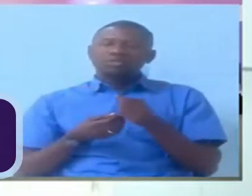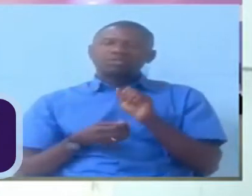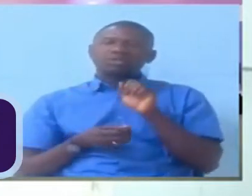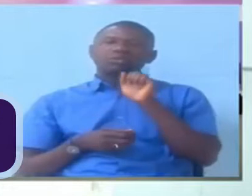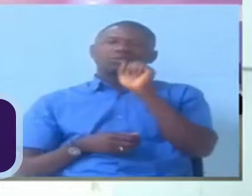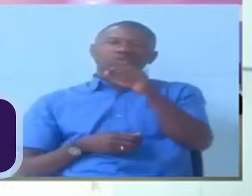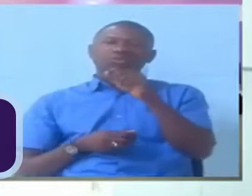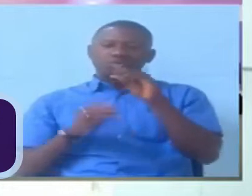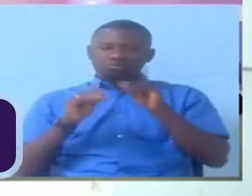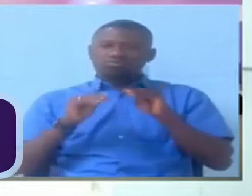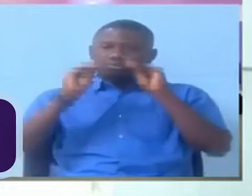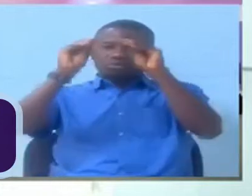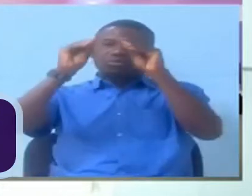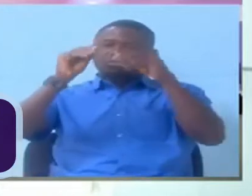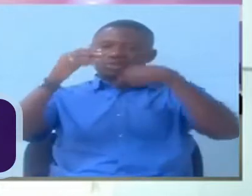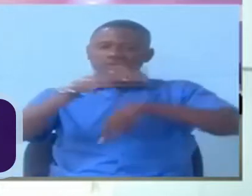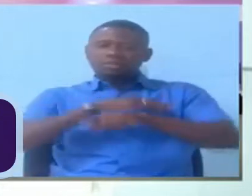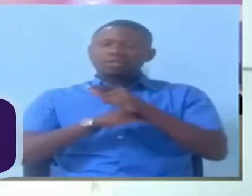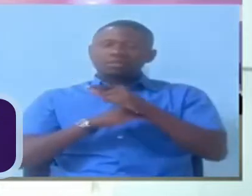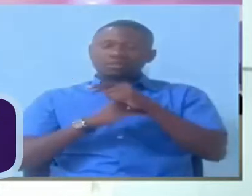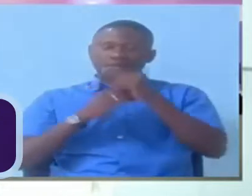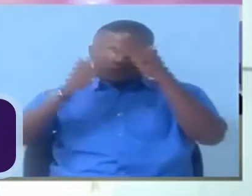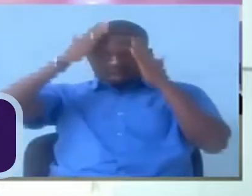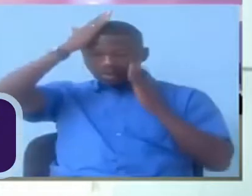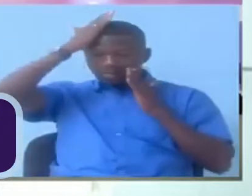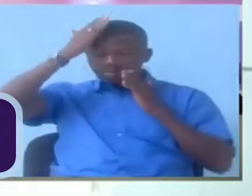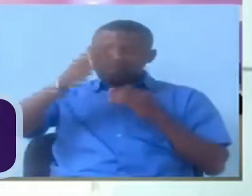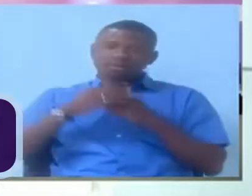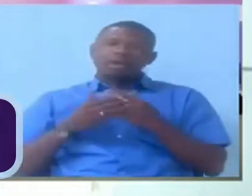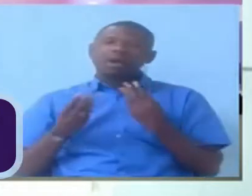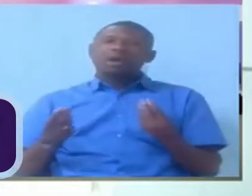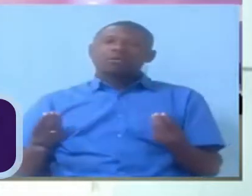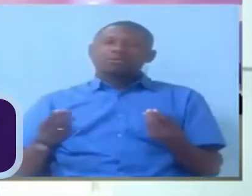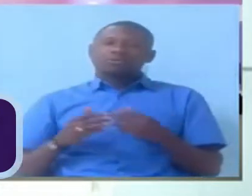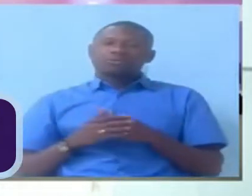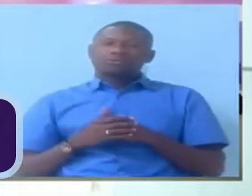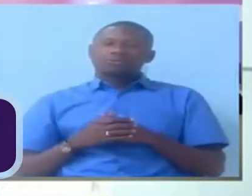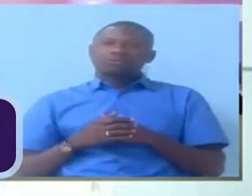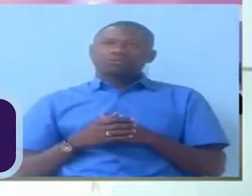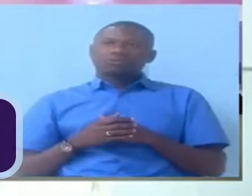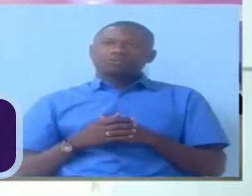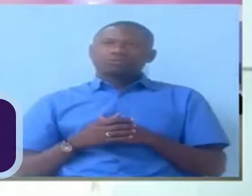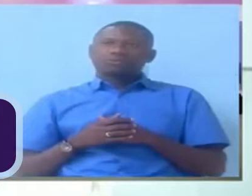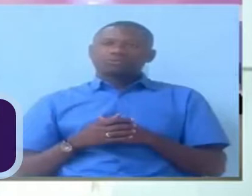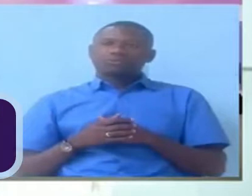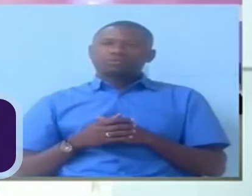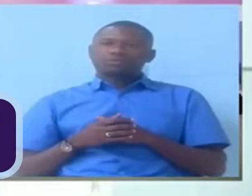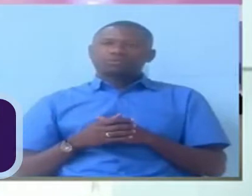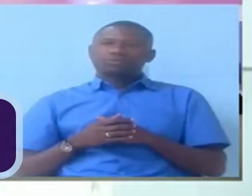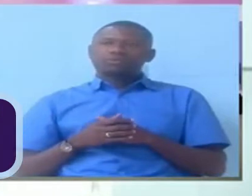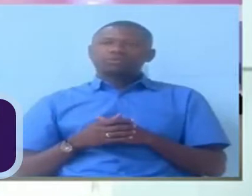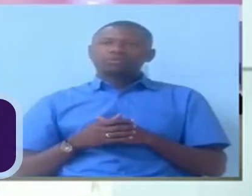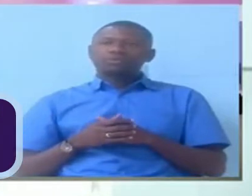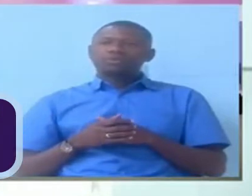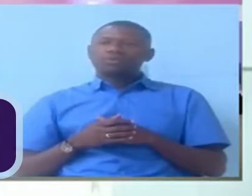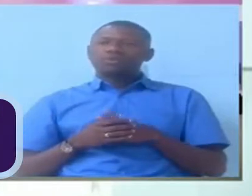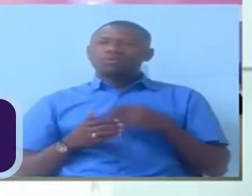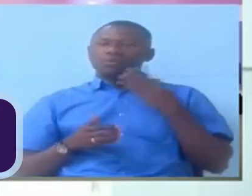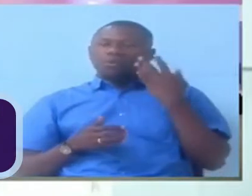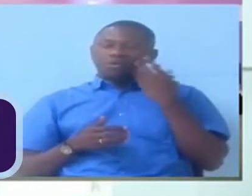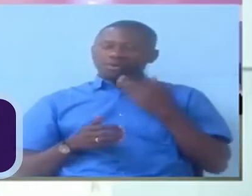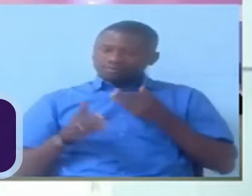School. But and Nusrat High School would also have those records. And Nusrat High School, well, for now, what's the feeling all